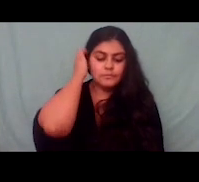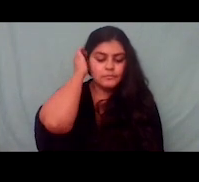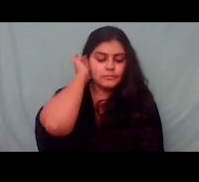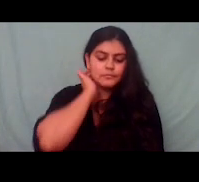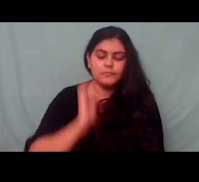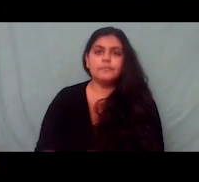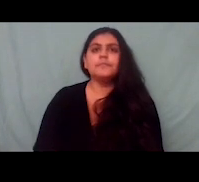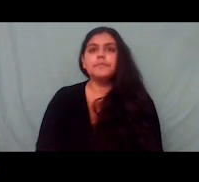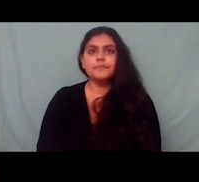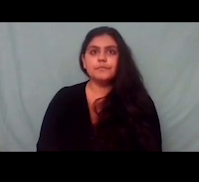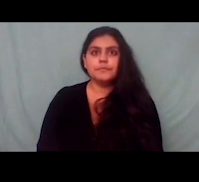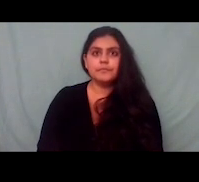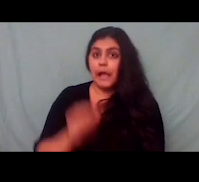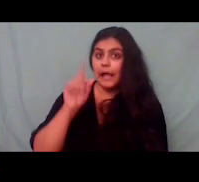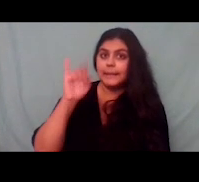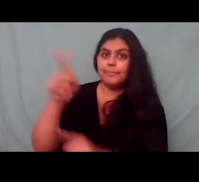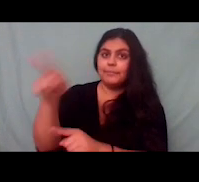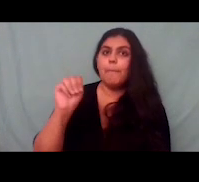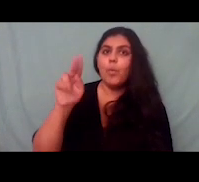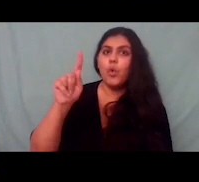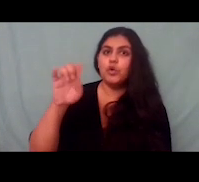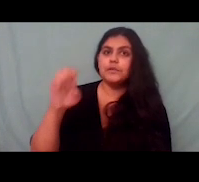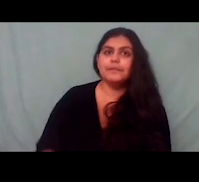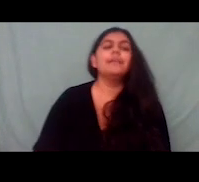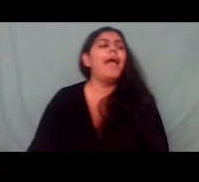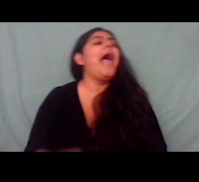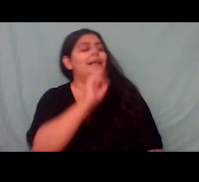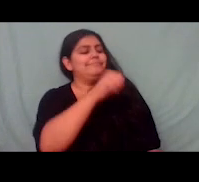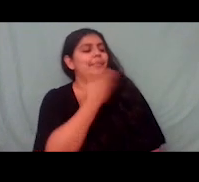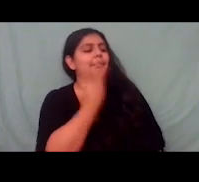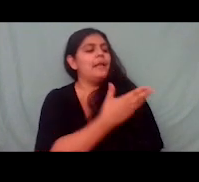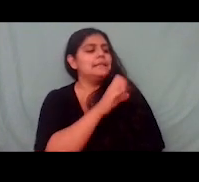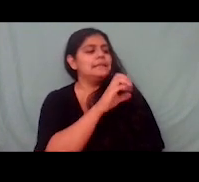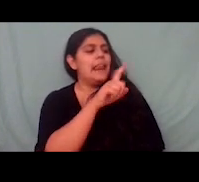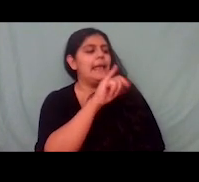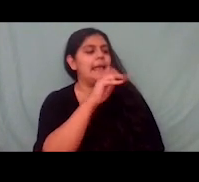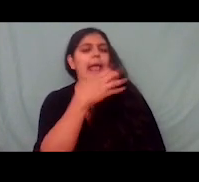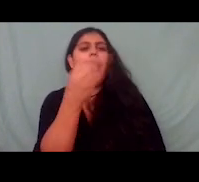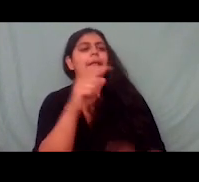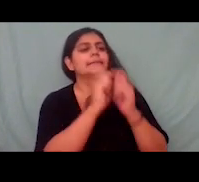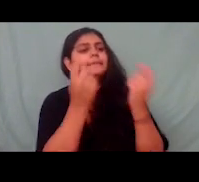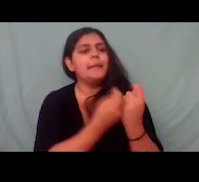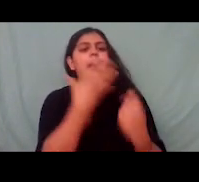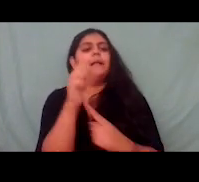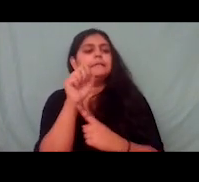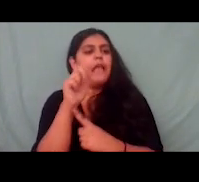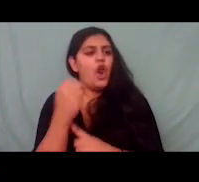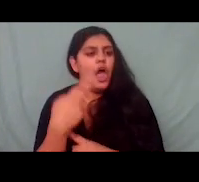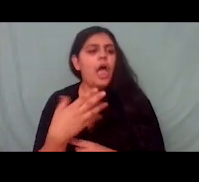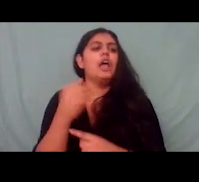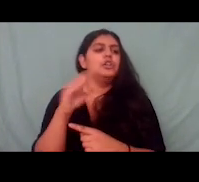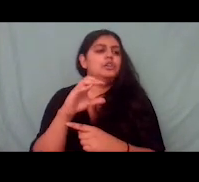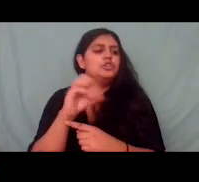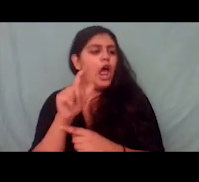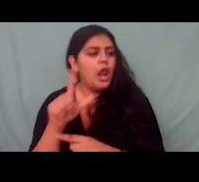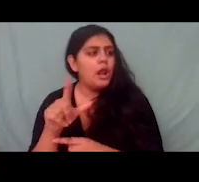Adib, you are muted. Yes, thank you, Celine, and the Slow Factory team. And thank you, Sarah and Charles, for